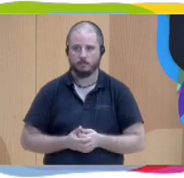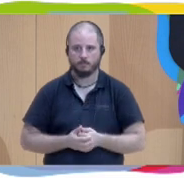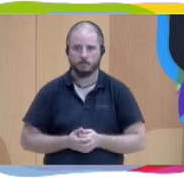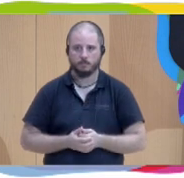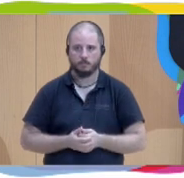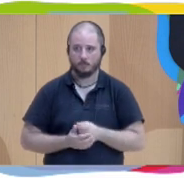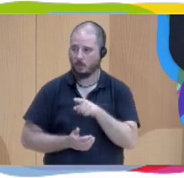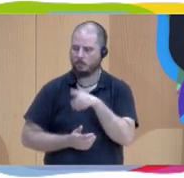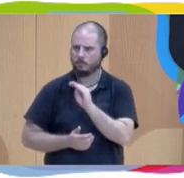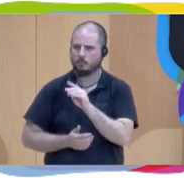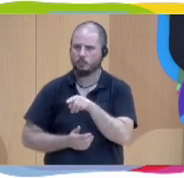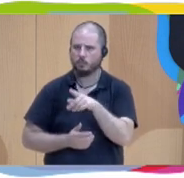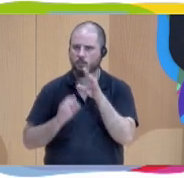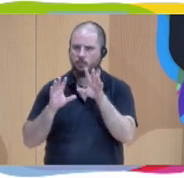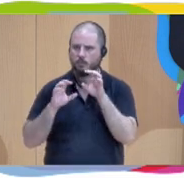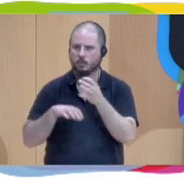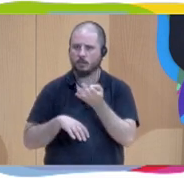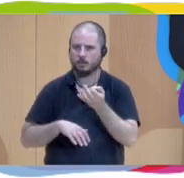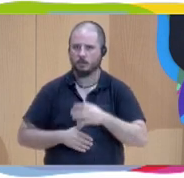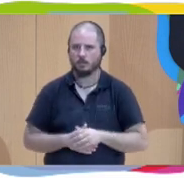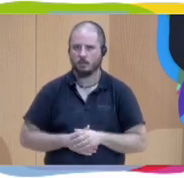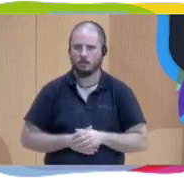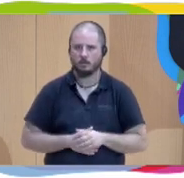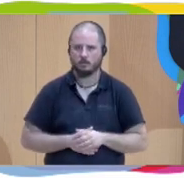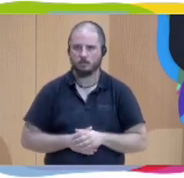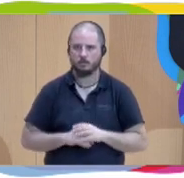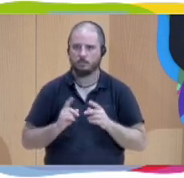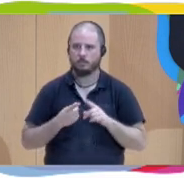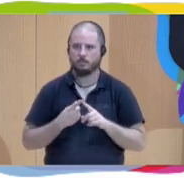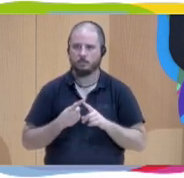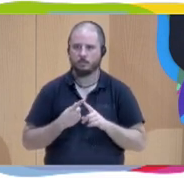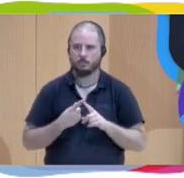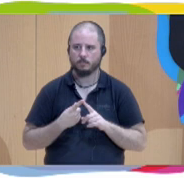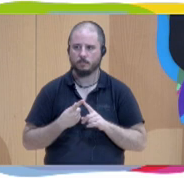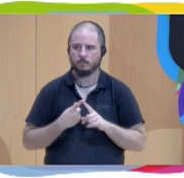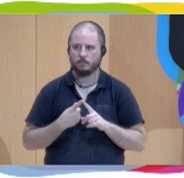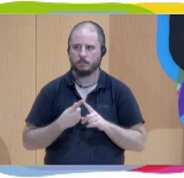I learned all the names of the 95 facilitator trainees.